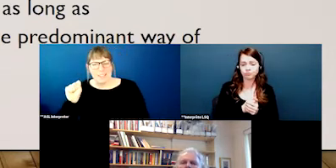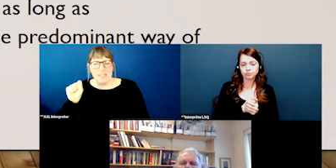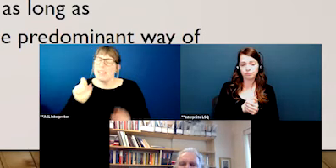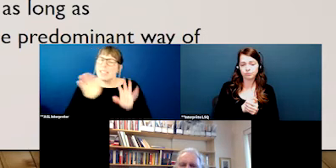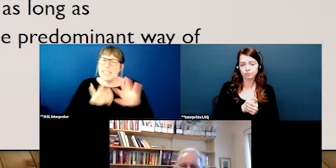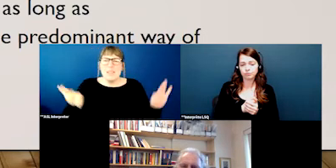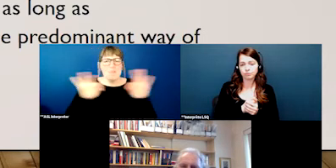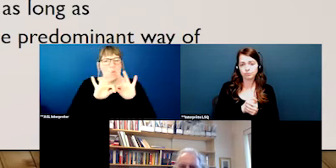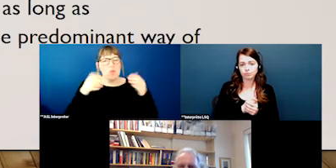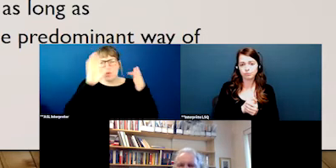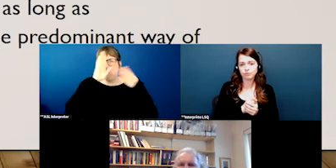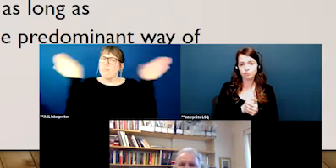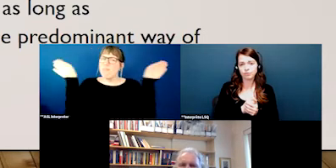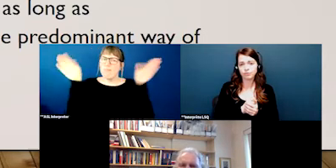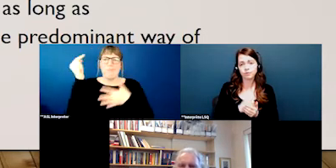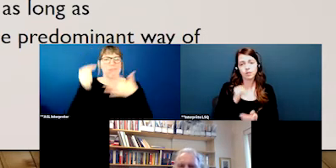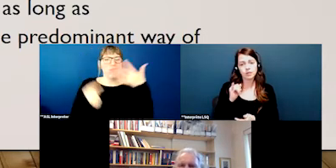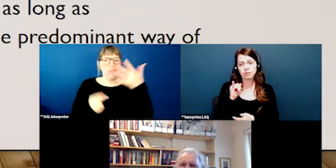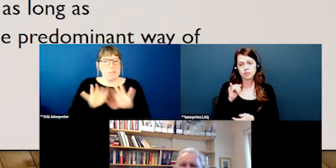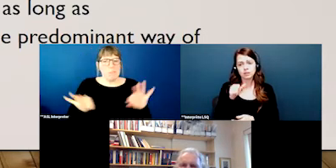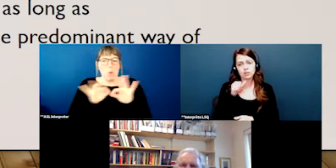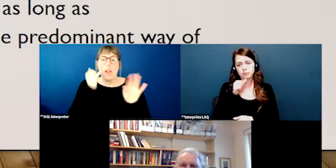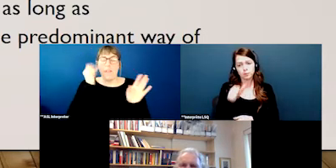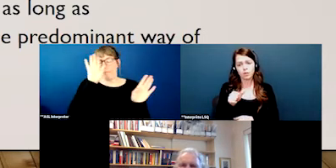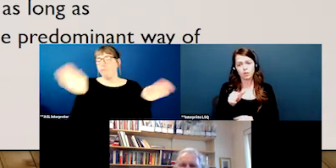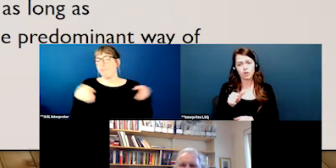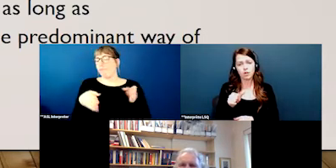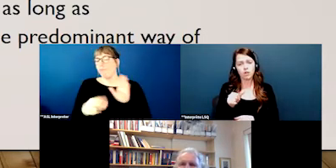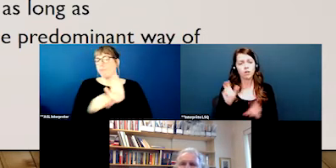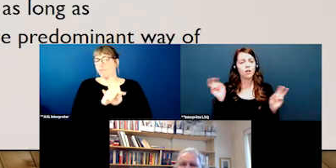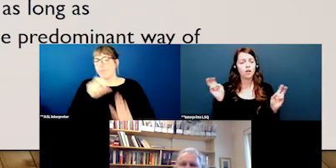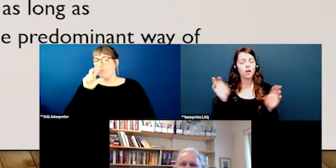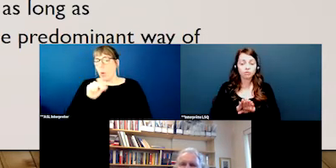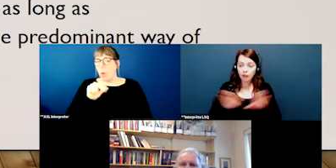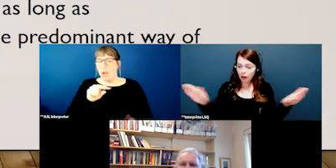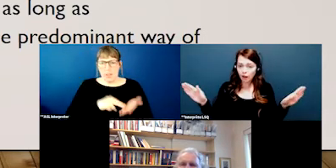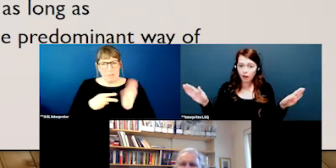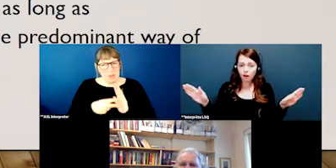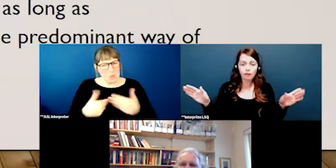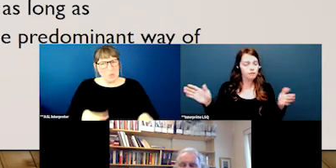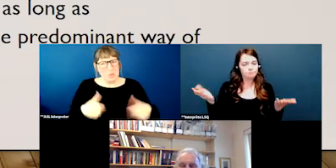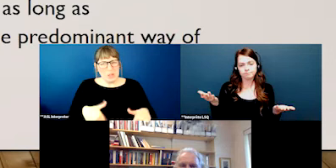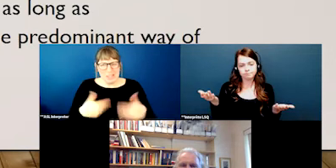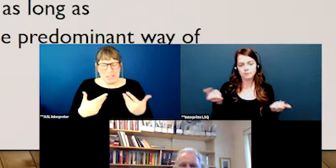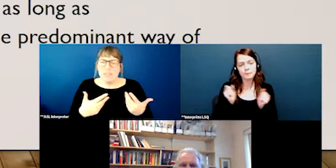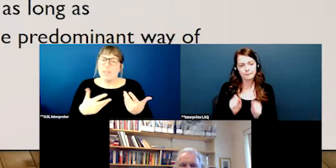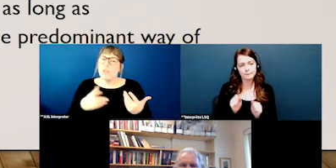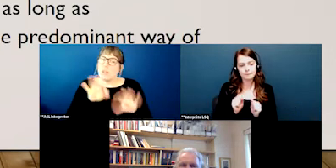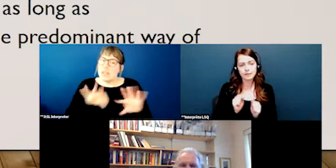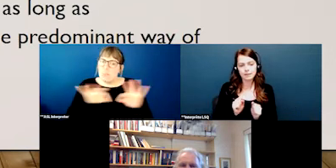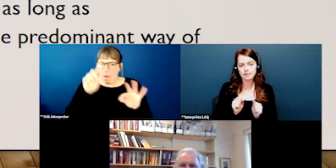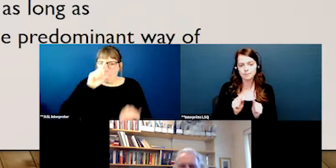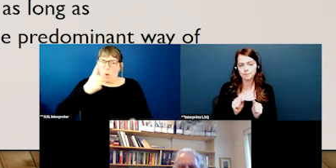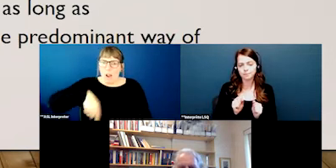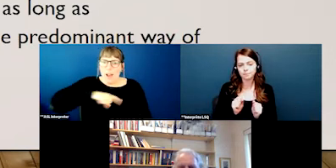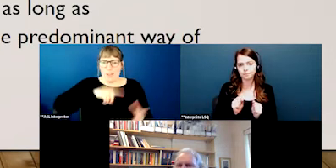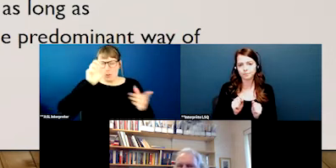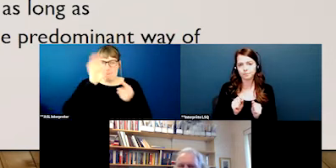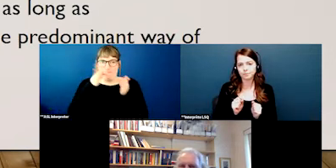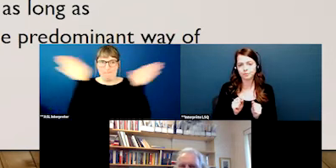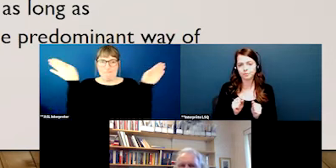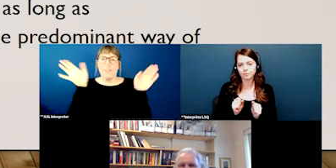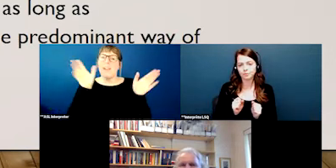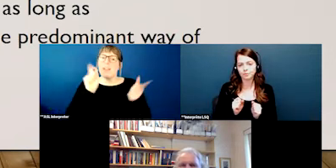way, that has the potential of, again, shifting the way we think and way we deliver programs. But